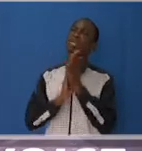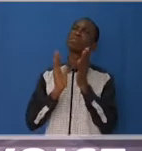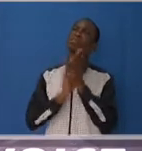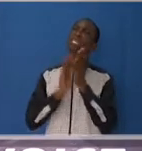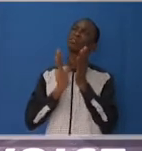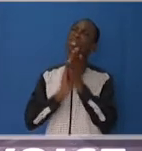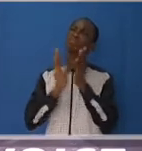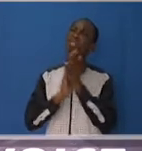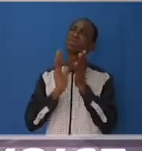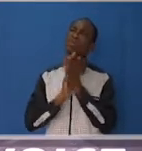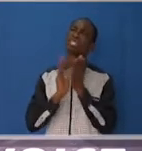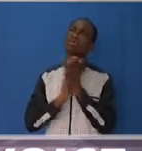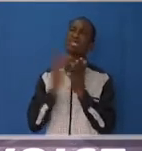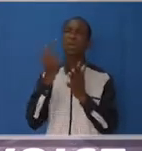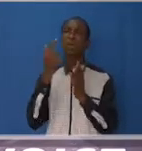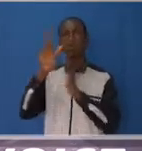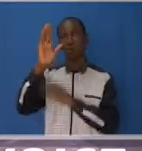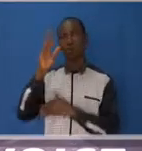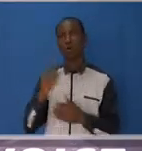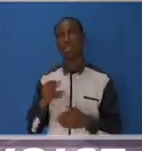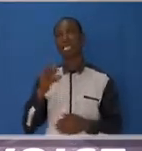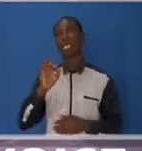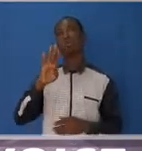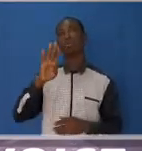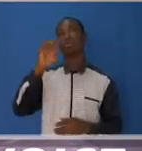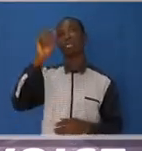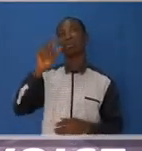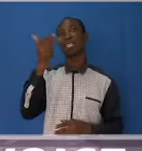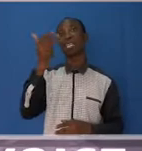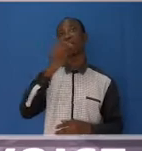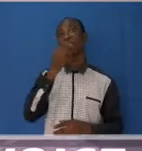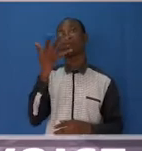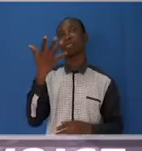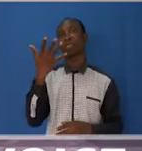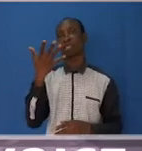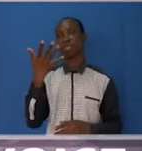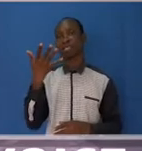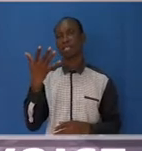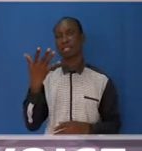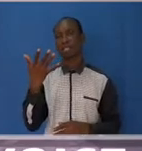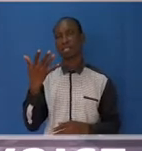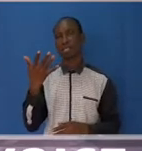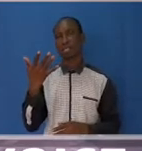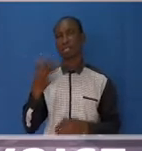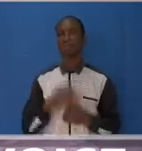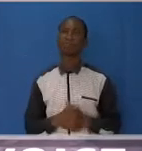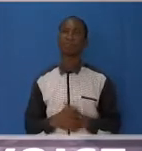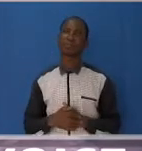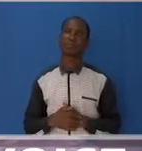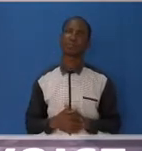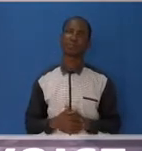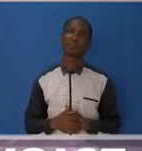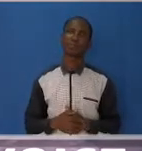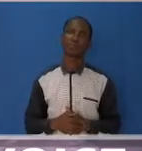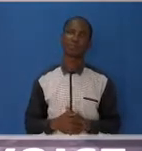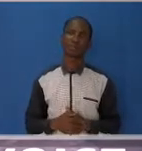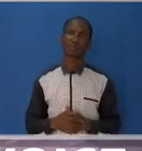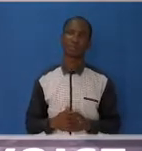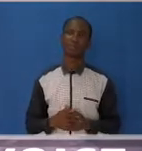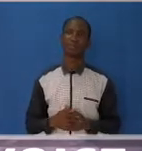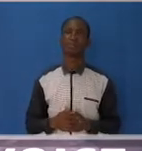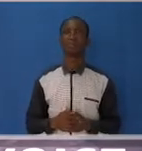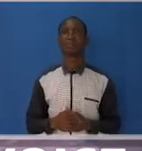ka no Hebrew foma eti du mi ye sanchiche mu dunum wo sa e ho no meka no o poto